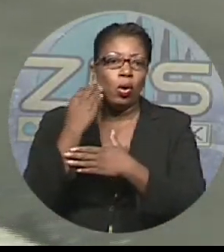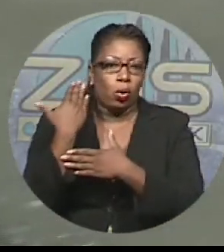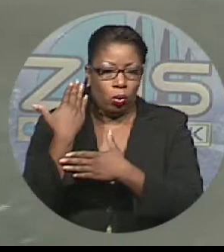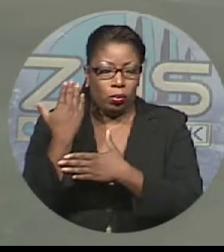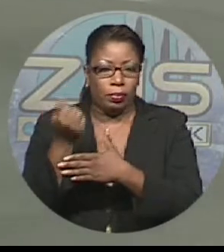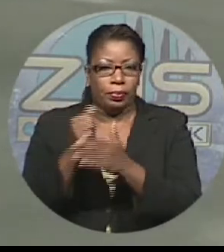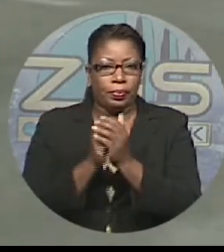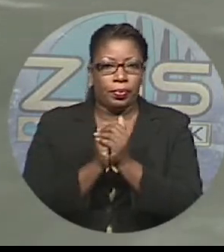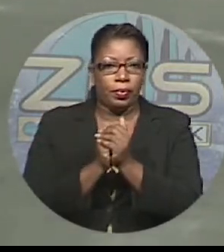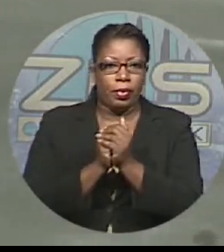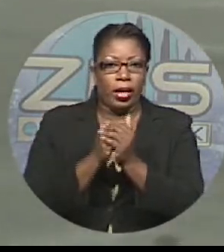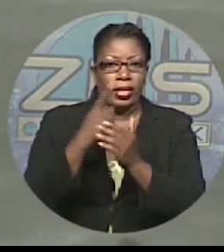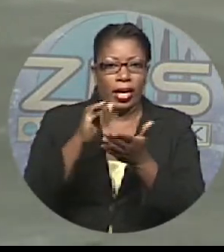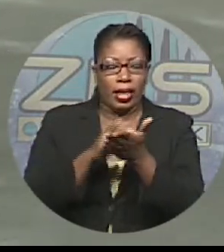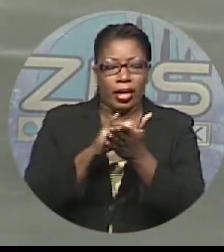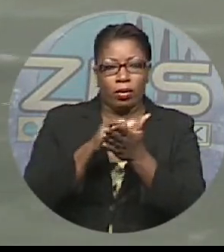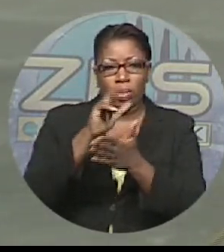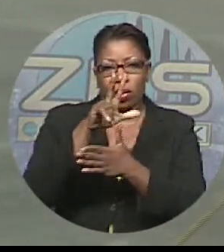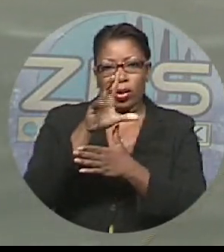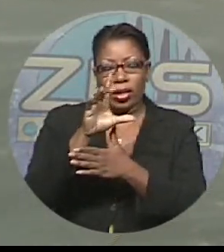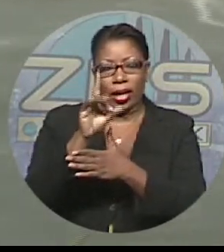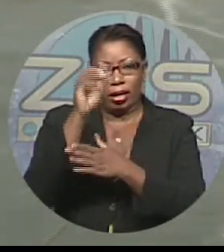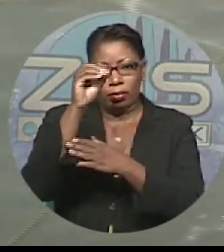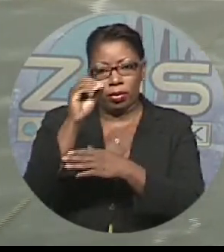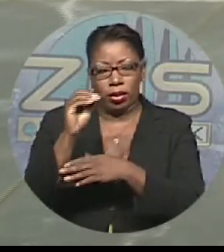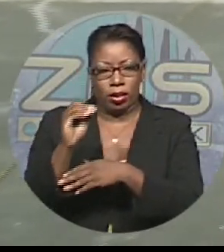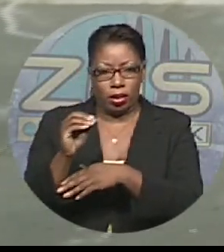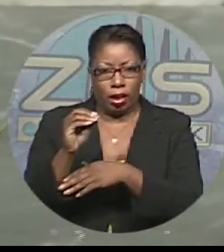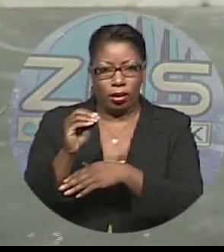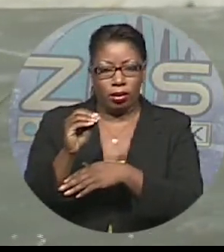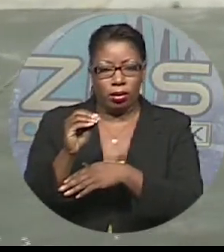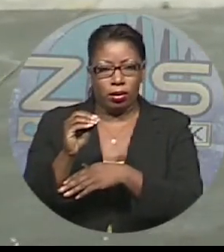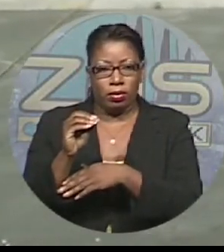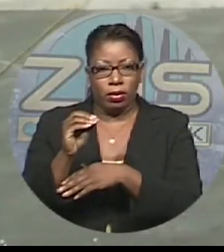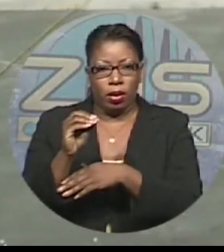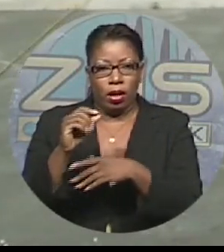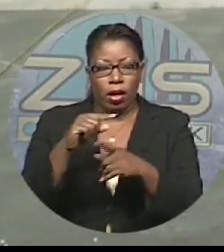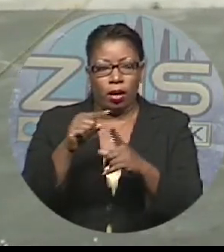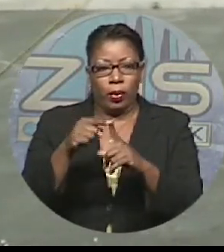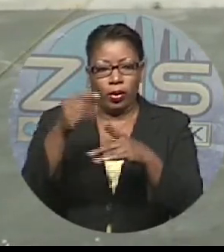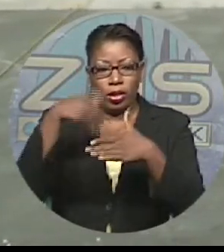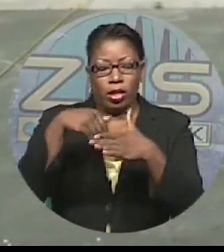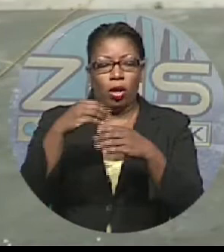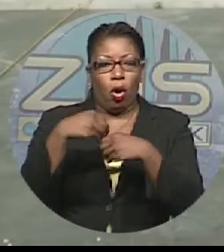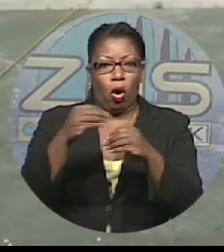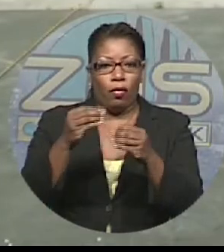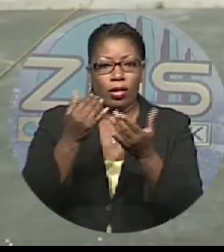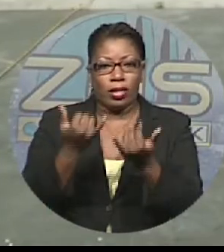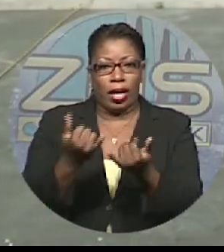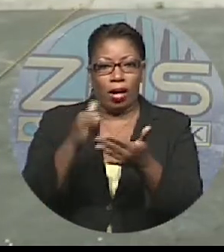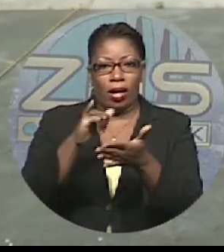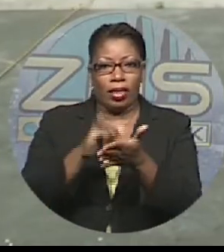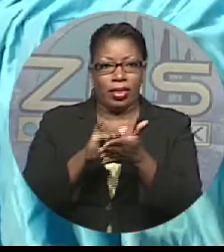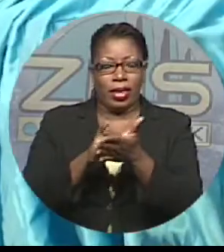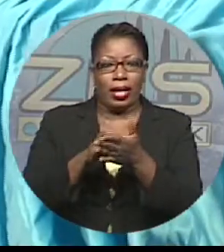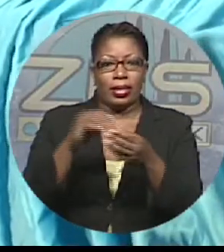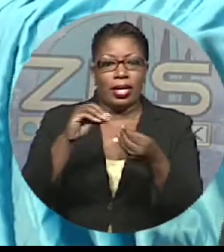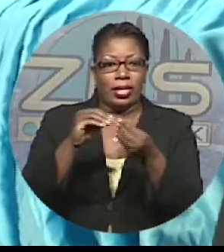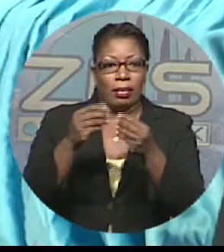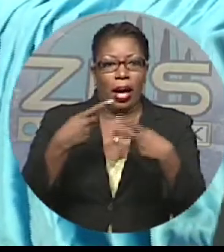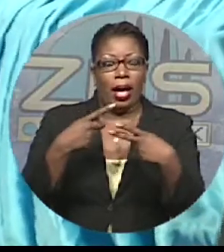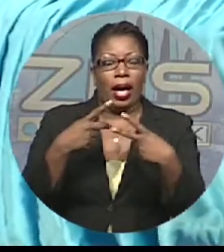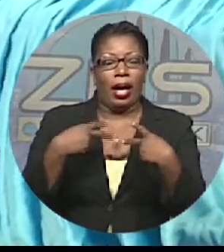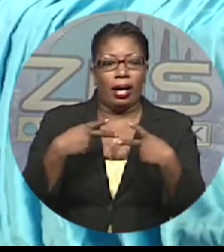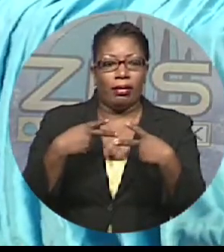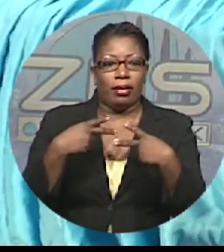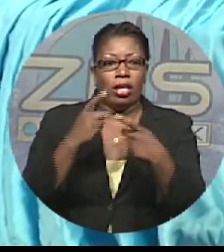delinquency rate was around 38% when he came into office. And since then, he admits that number has fluctuated. It is too